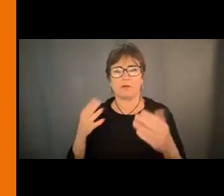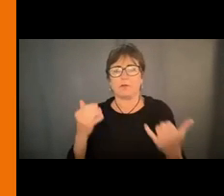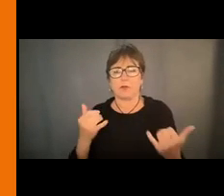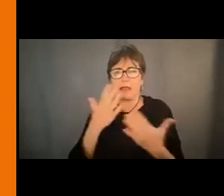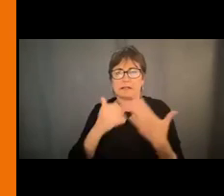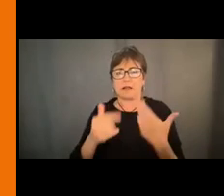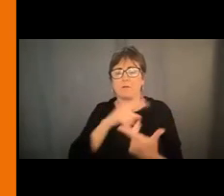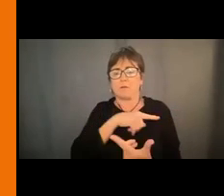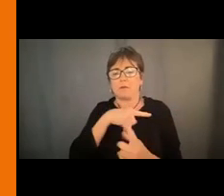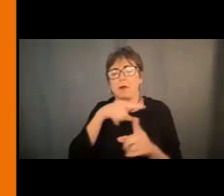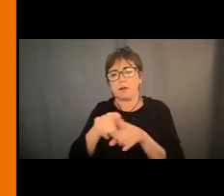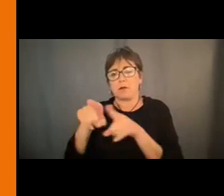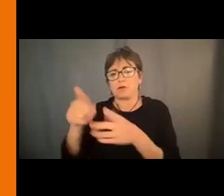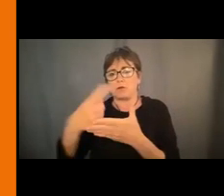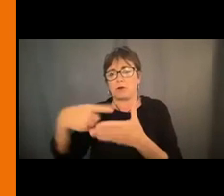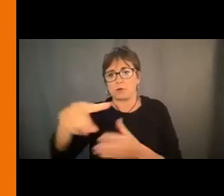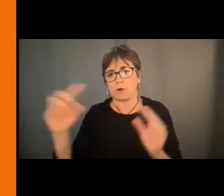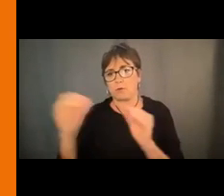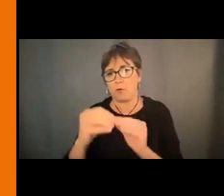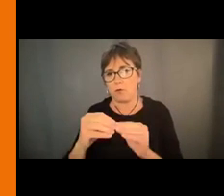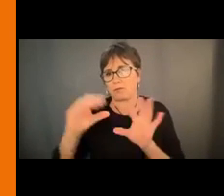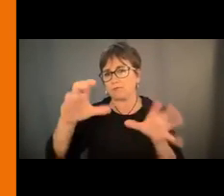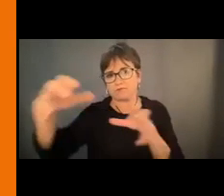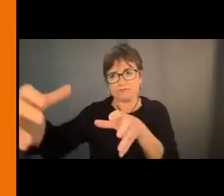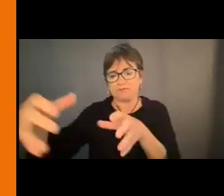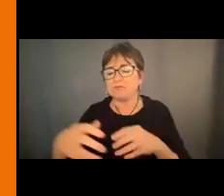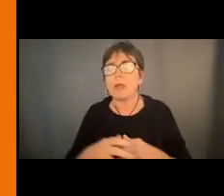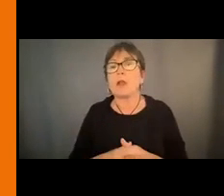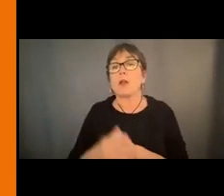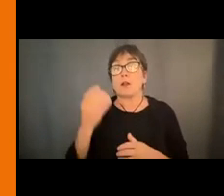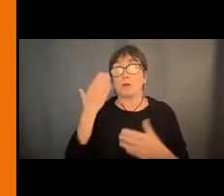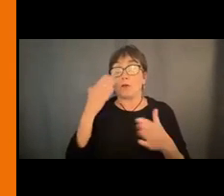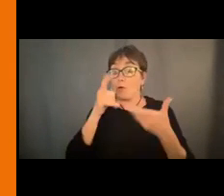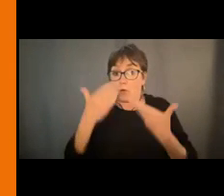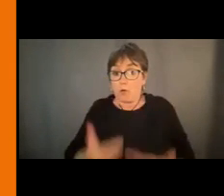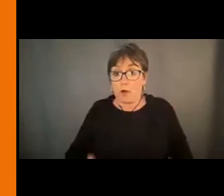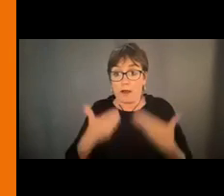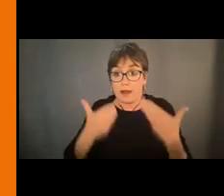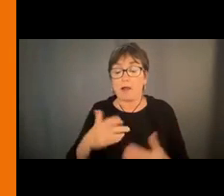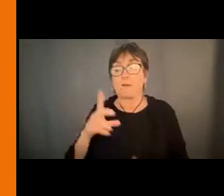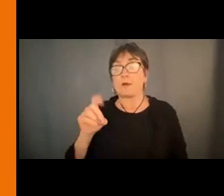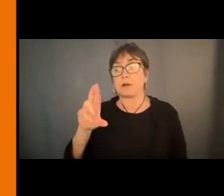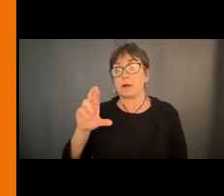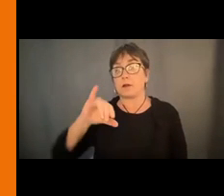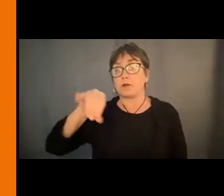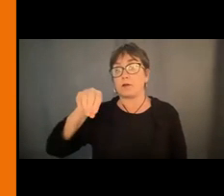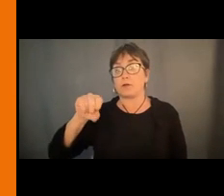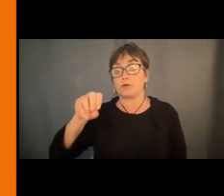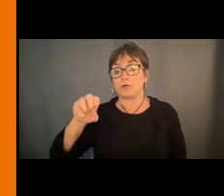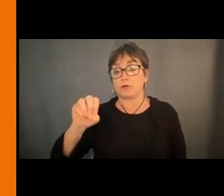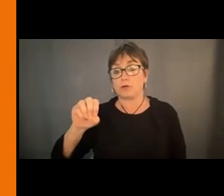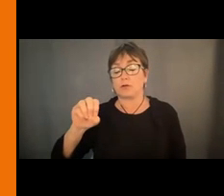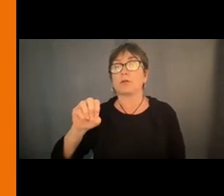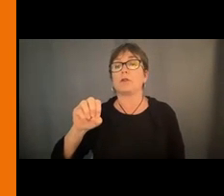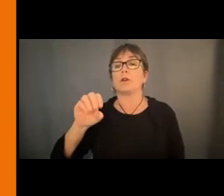for as well. But if you do not know me, I am Dr. Jizzy Badger. The doctor is silent. I just go